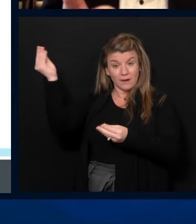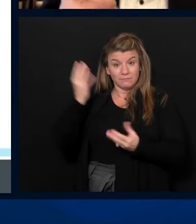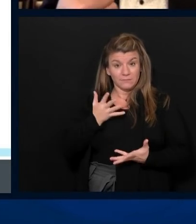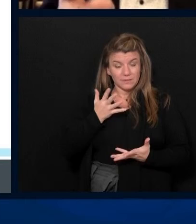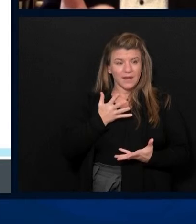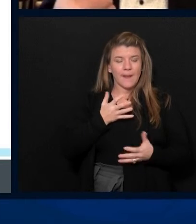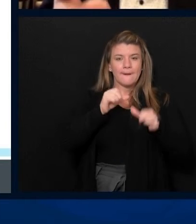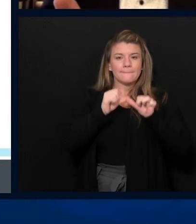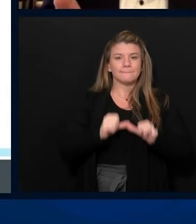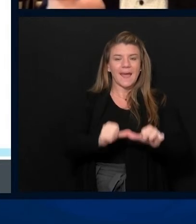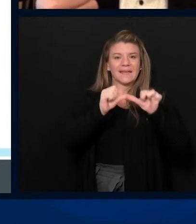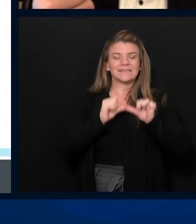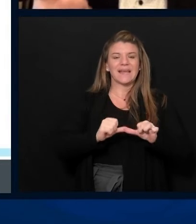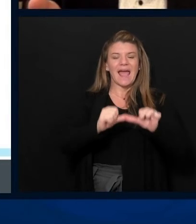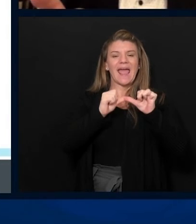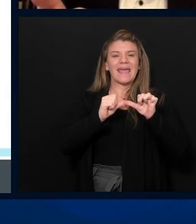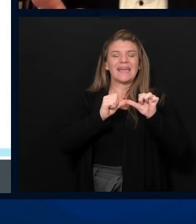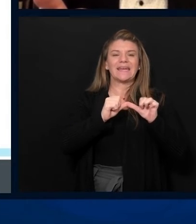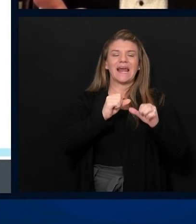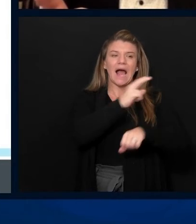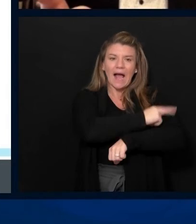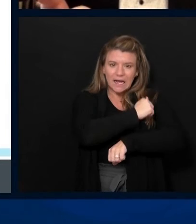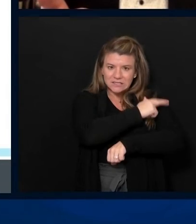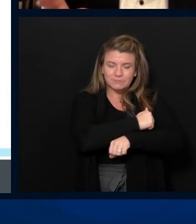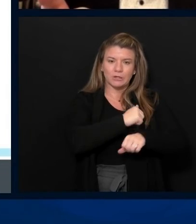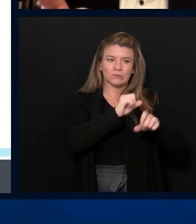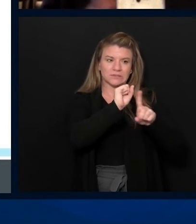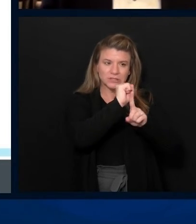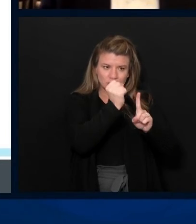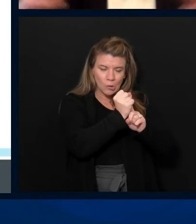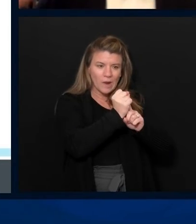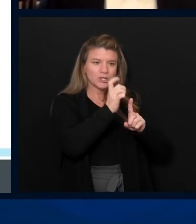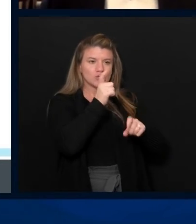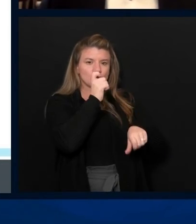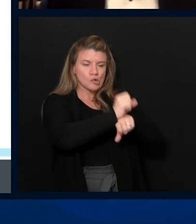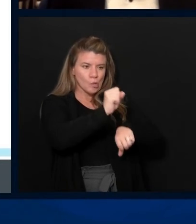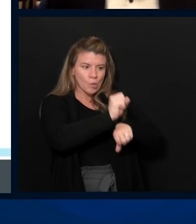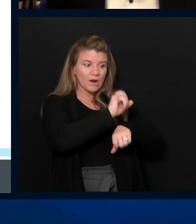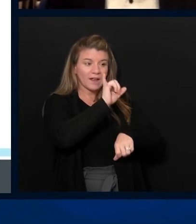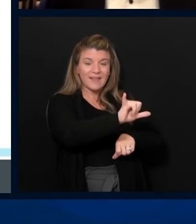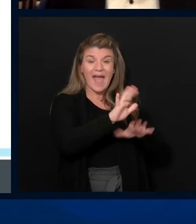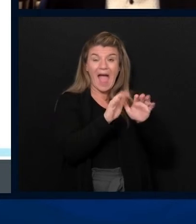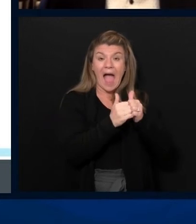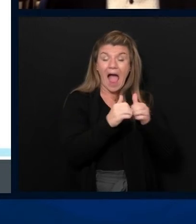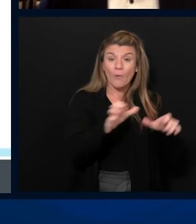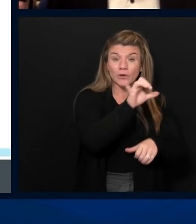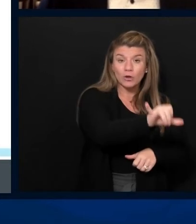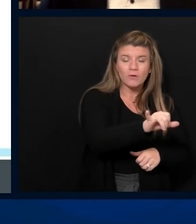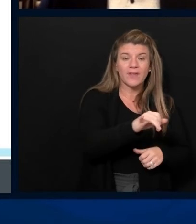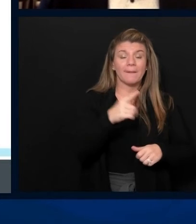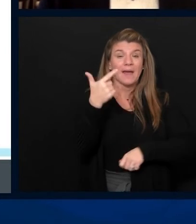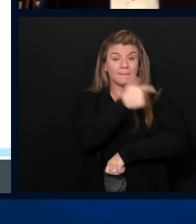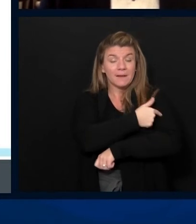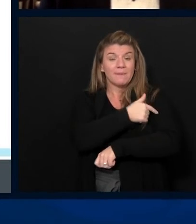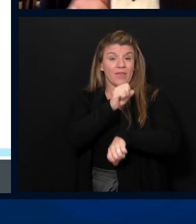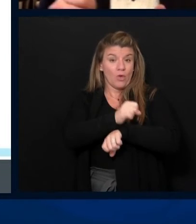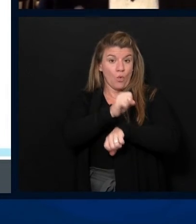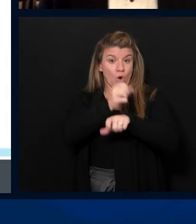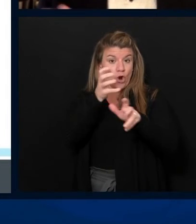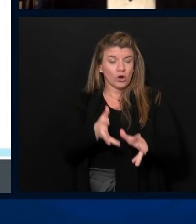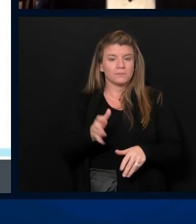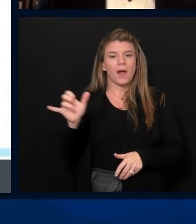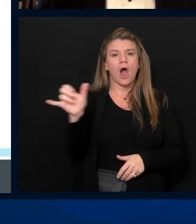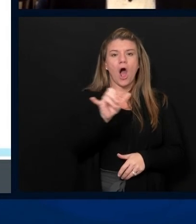maintain acute healthcare assets and capacity. And we do that by both immunizing the healthcare workers, but also trying